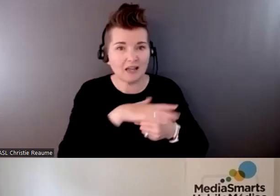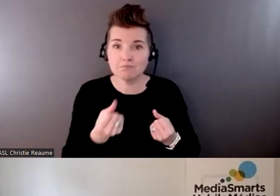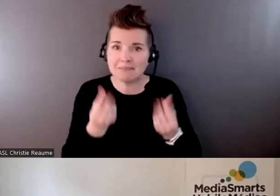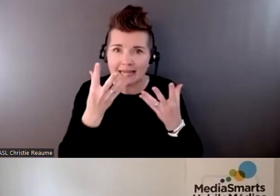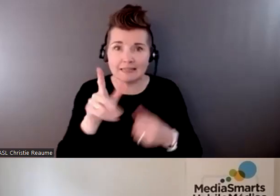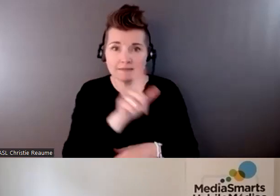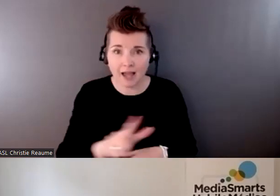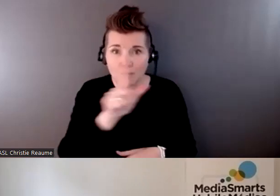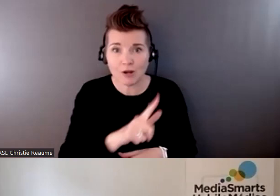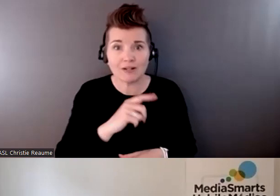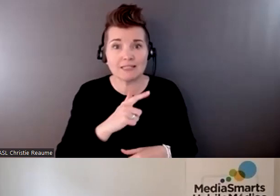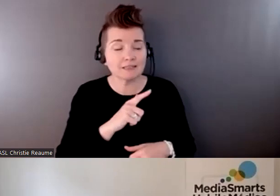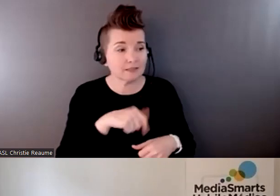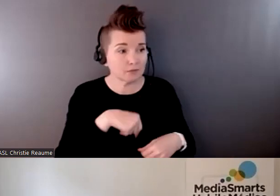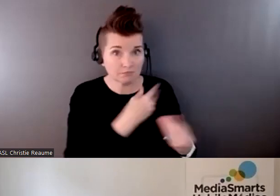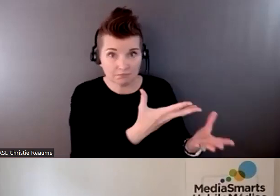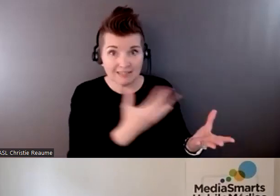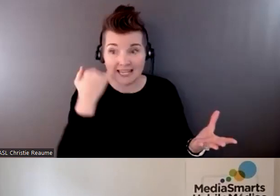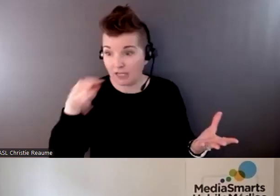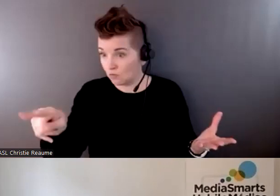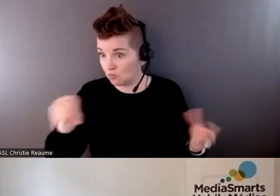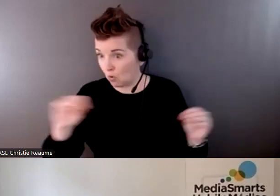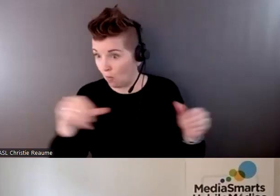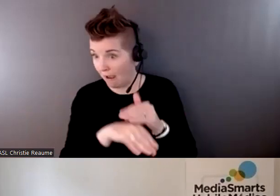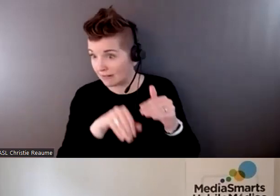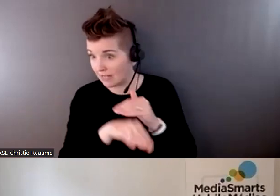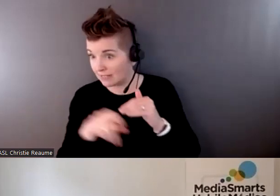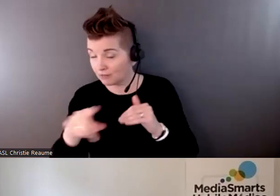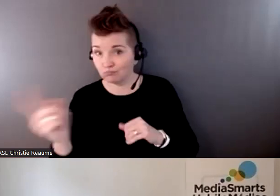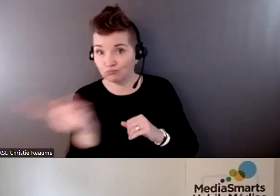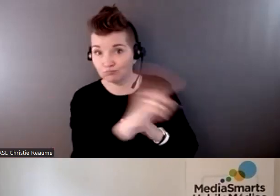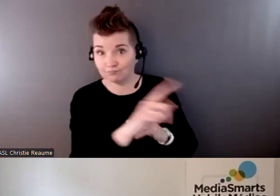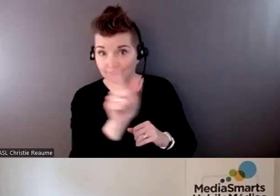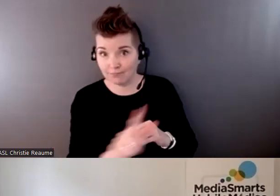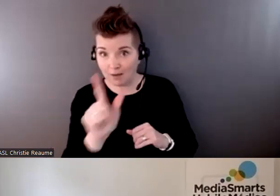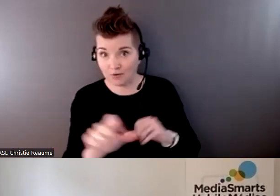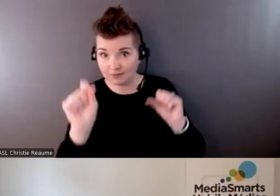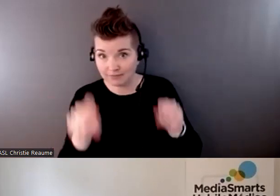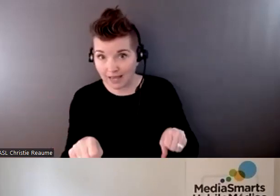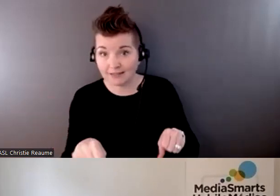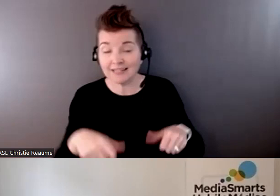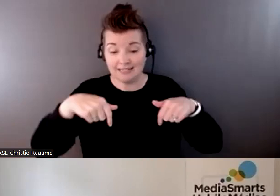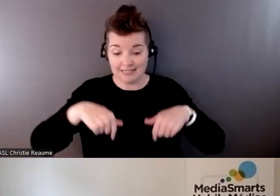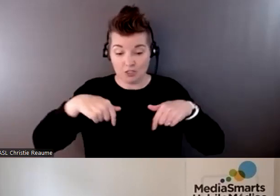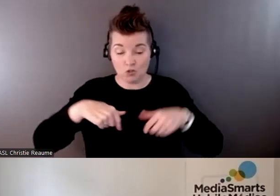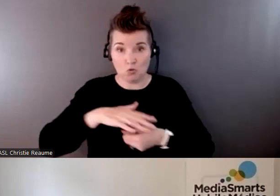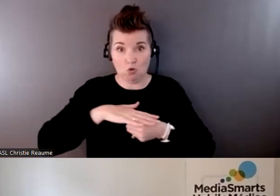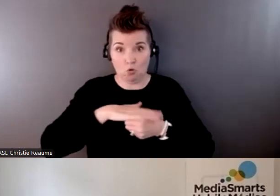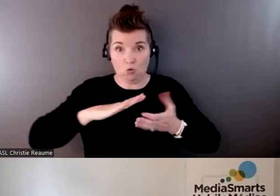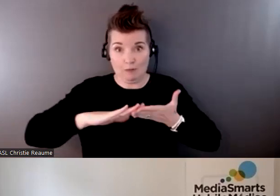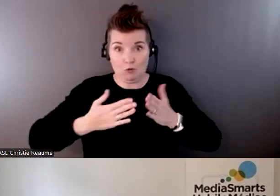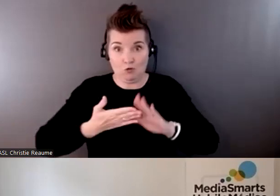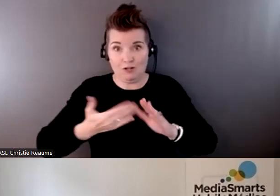sure that if people didn't have access that that was a place they could go we also have a community Hub here in our local community that